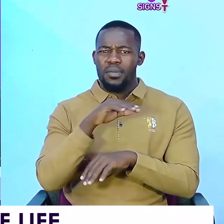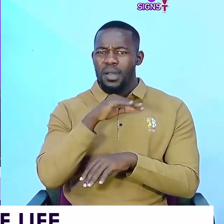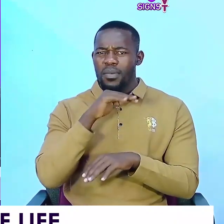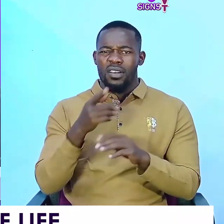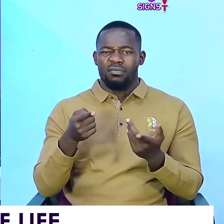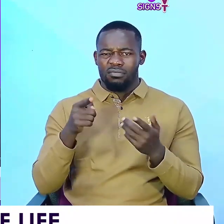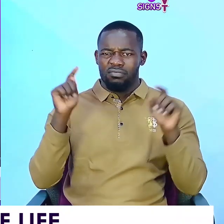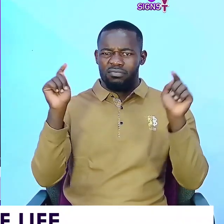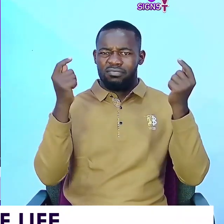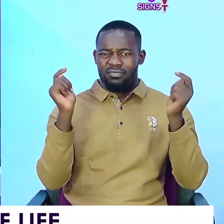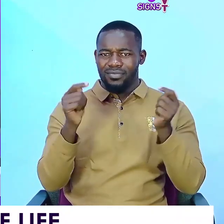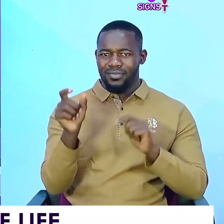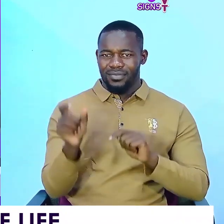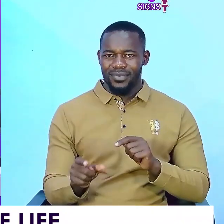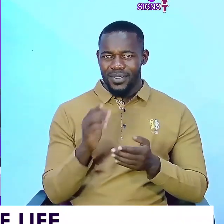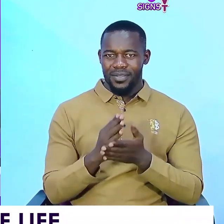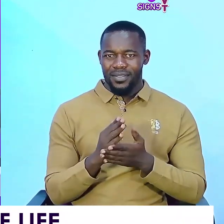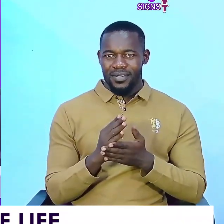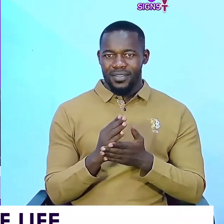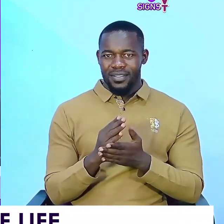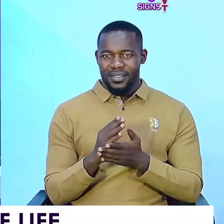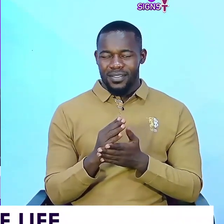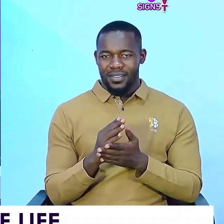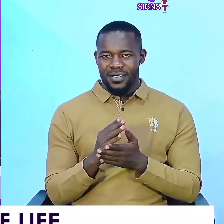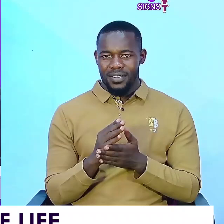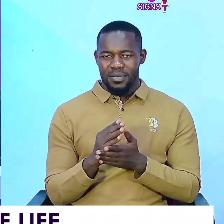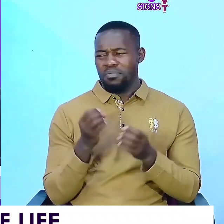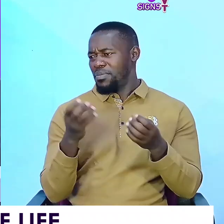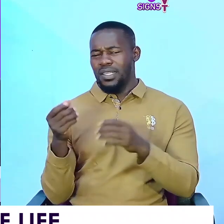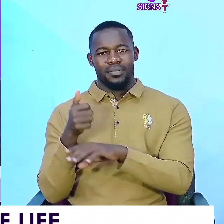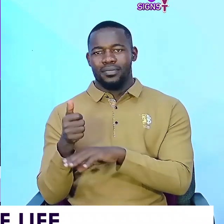and many other things. And at some point,